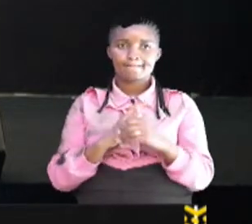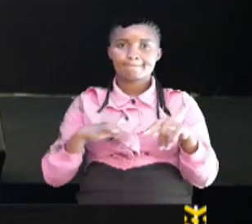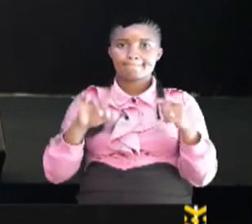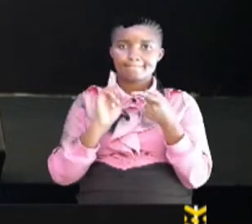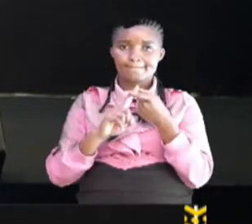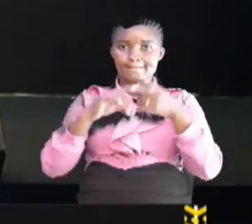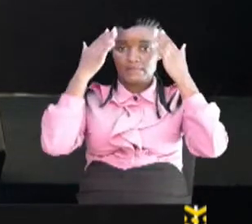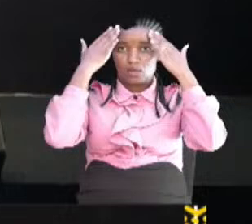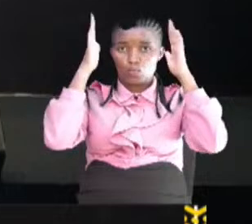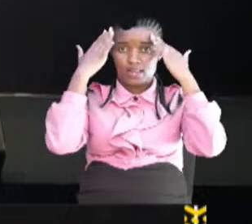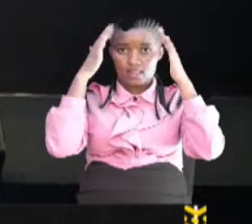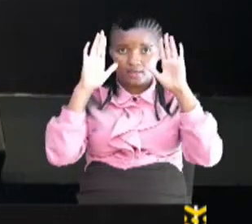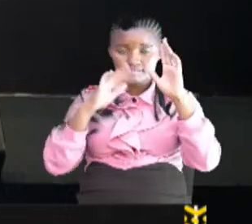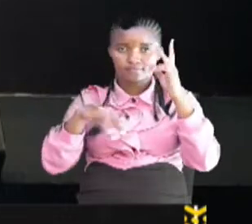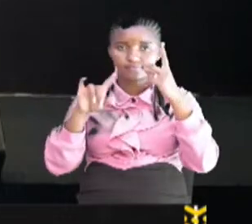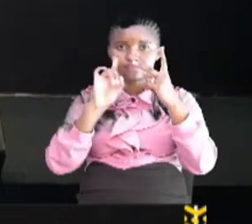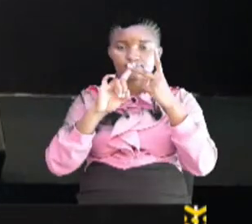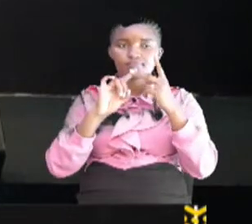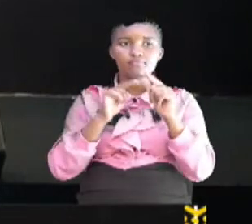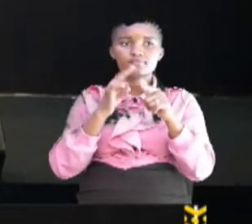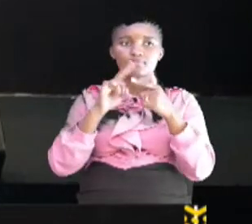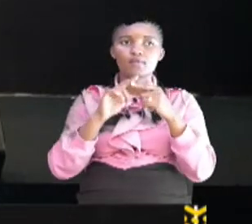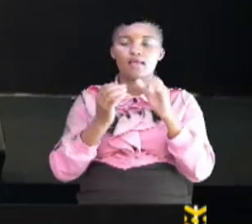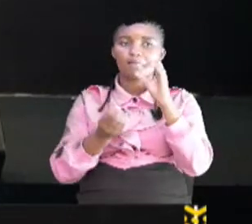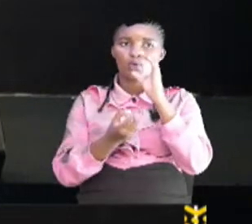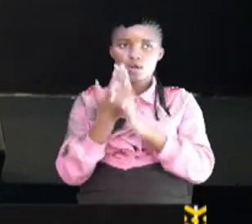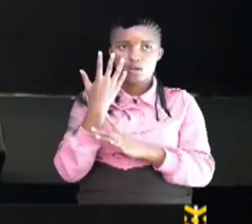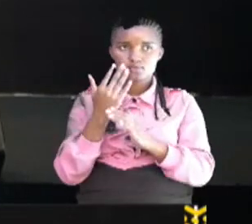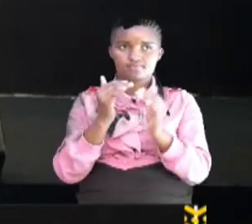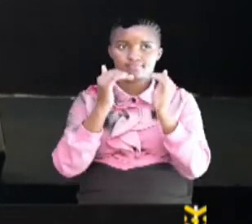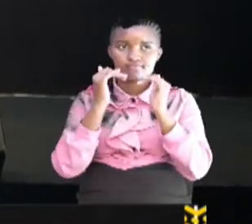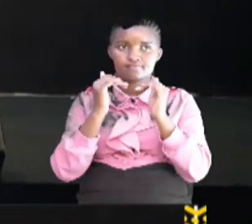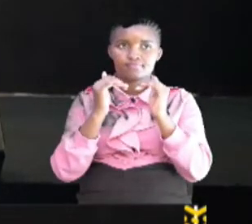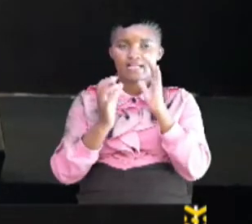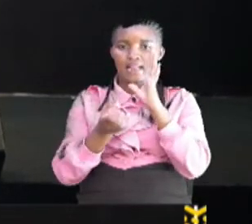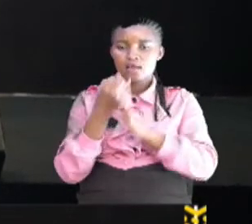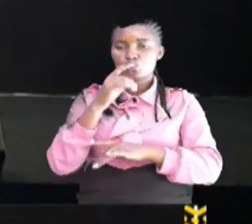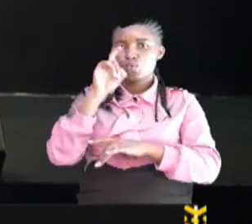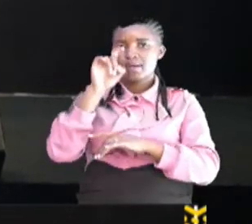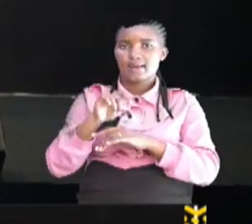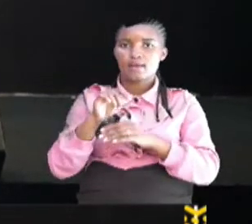awareness, all right? Then countdown to the launch. So you need to build some,